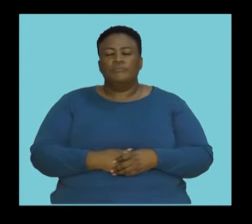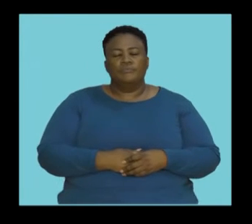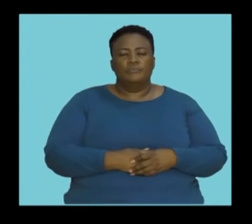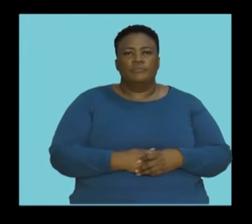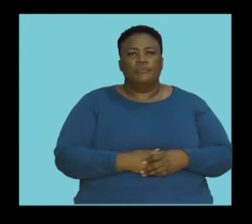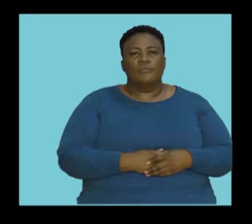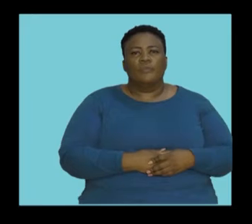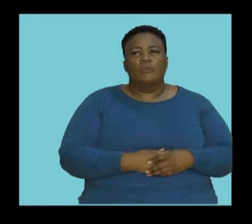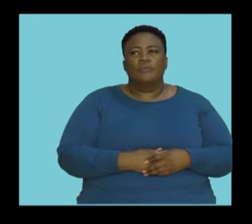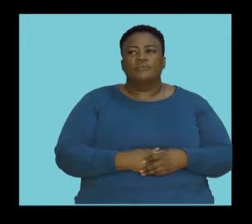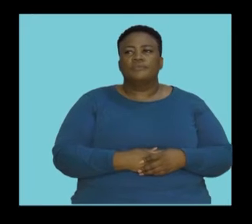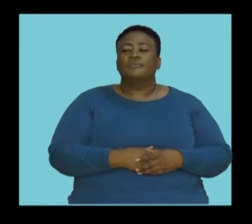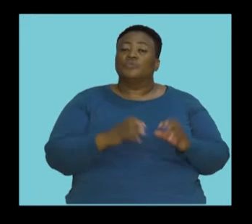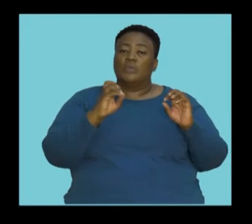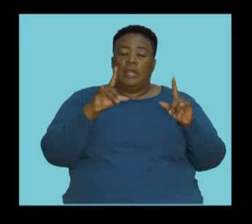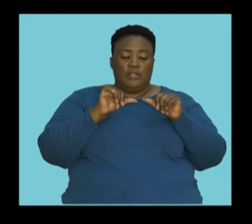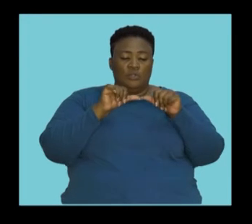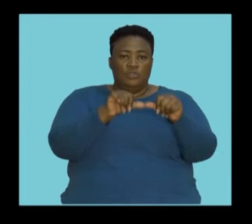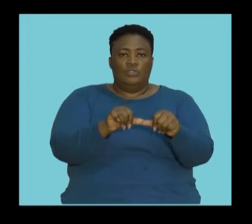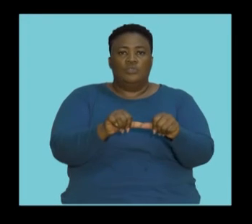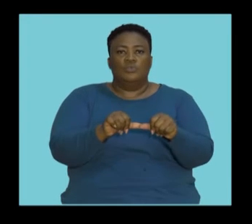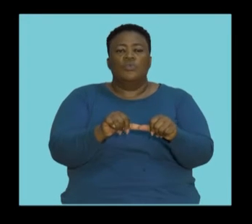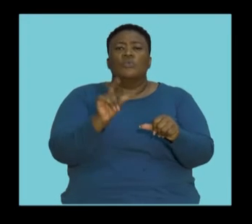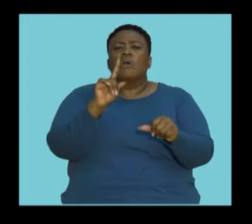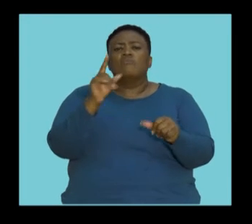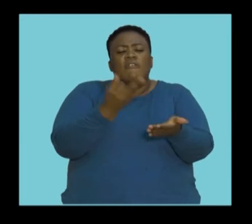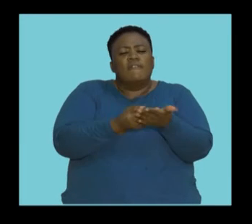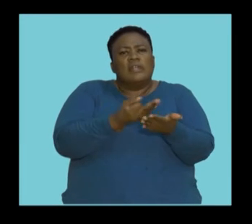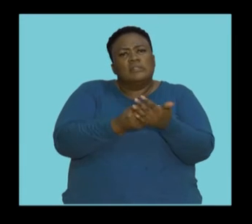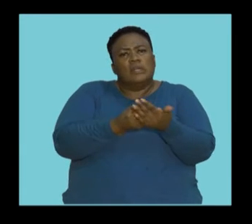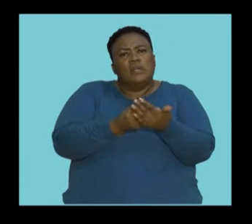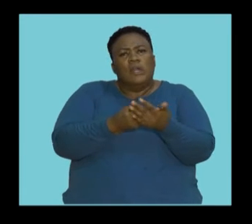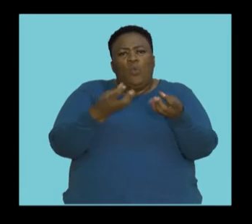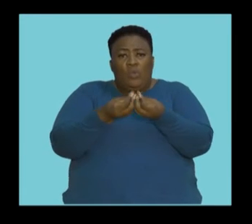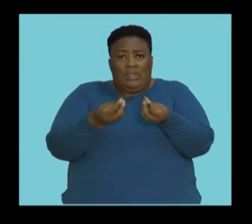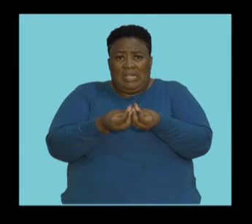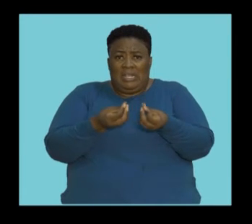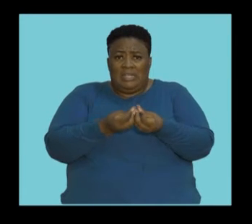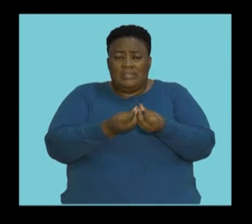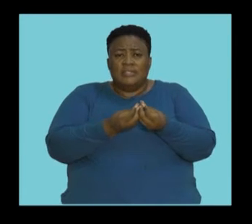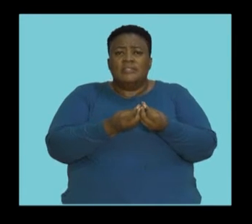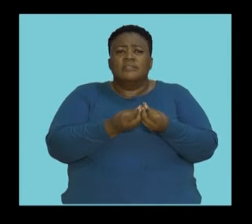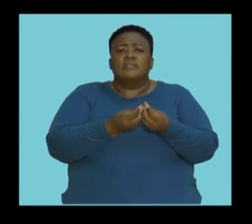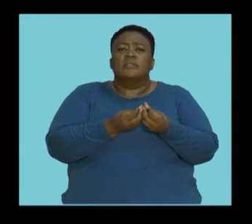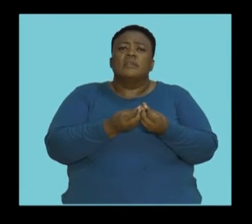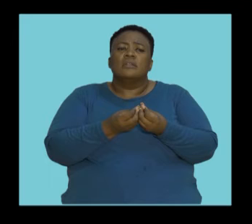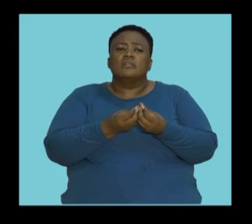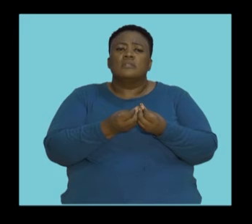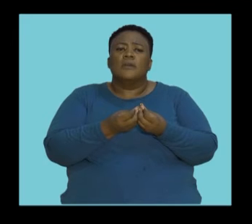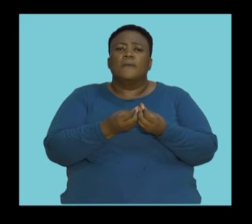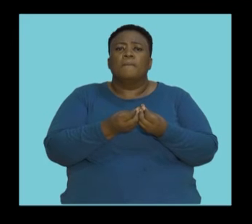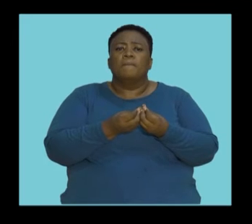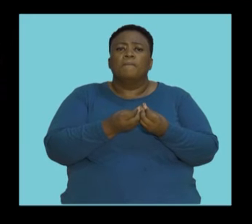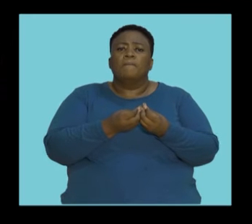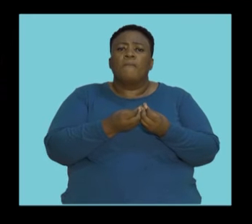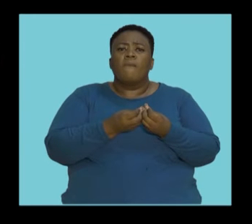we've just been looking at. Let's continue to look at what are the factors that determine what different levels of food security